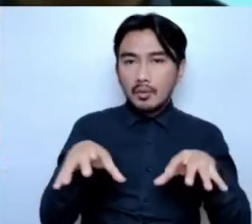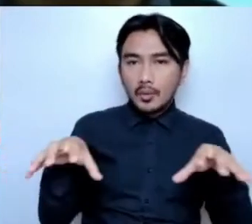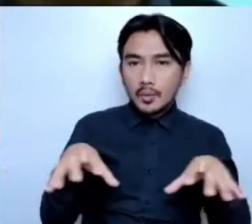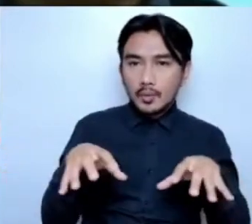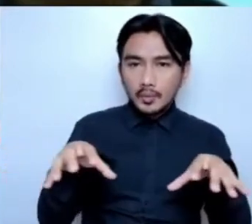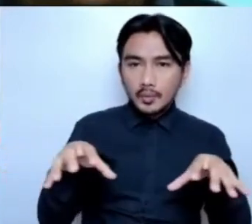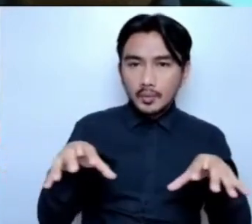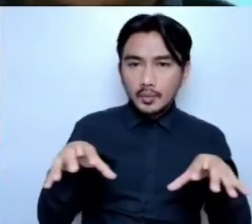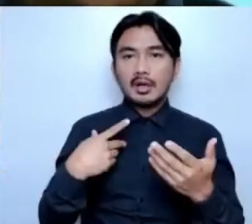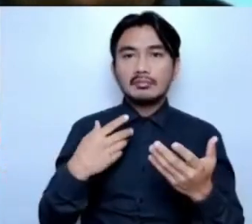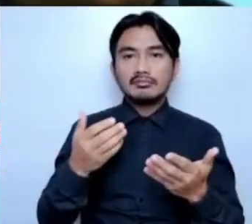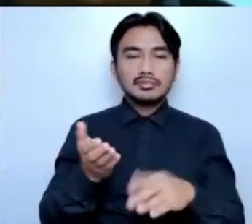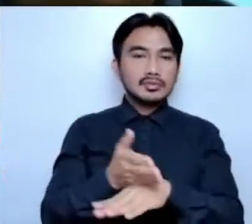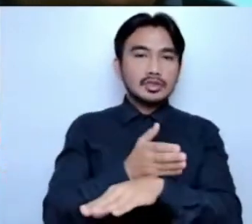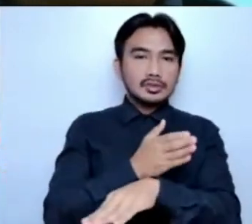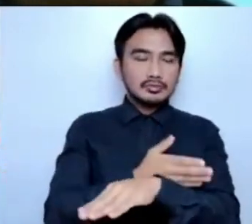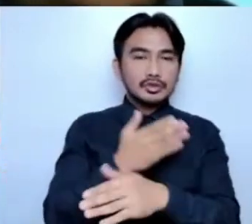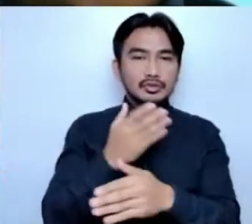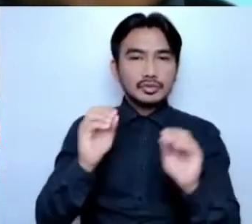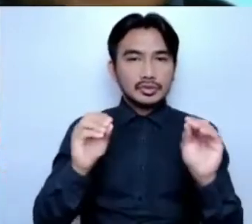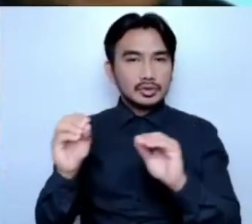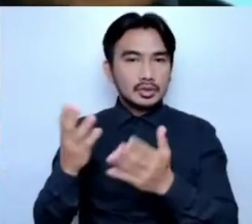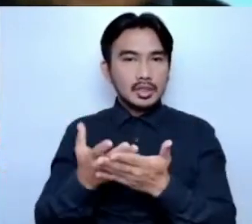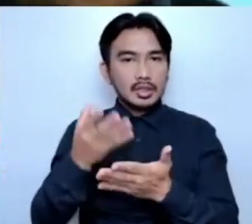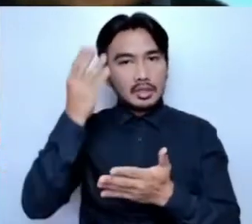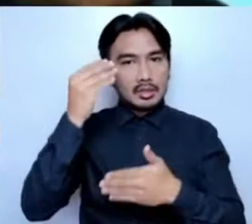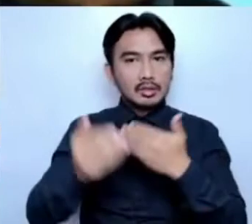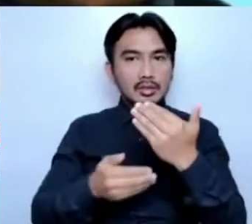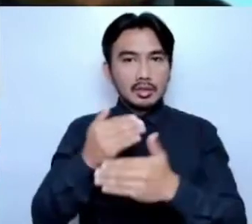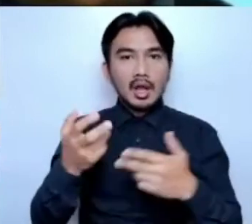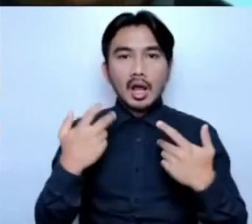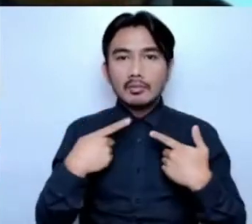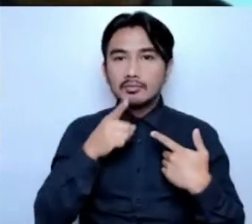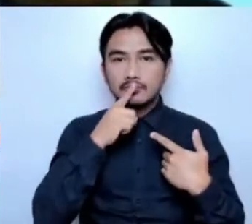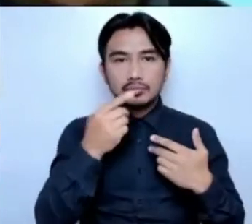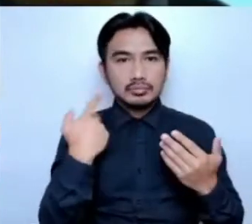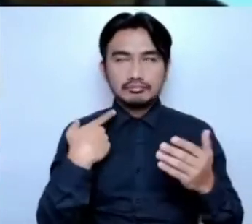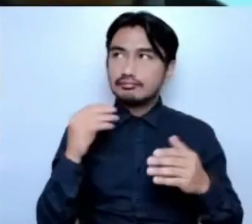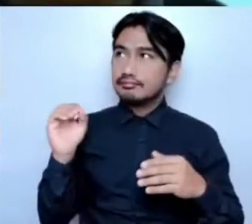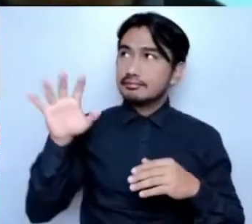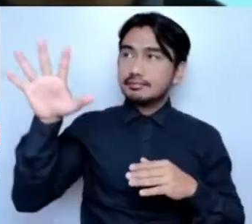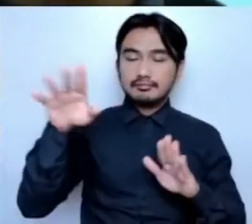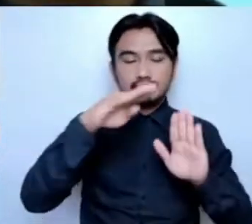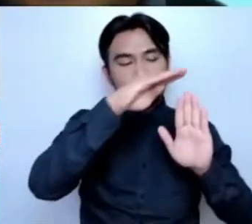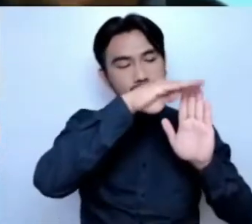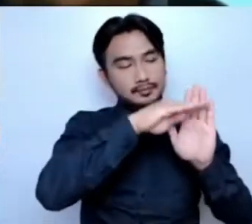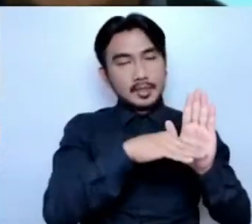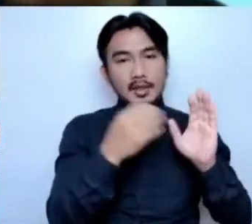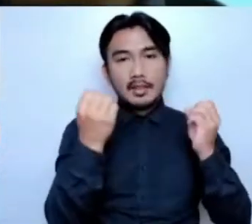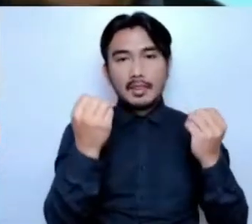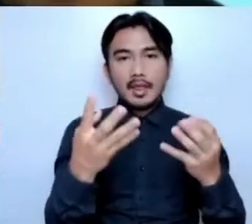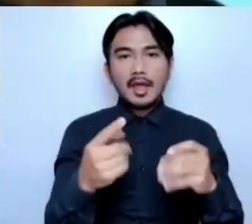learning process, you will see here lots of bullets. But we are just asking only